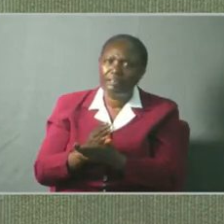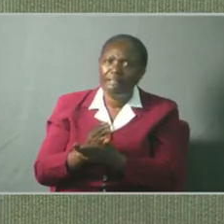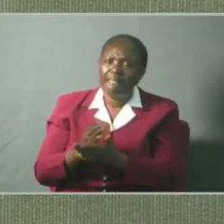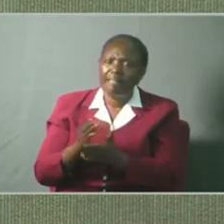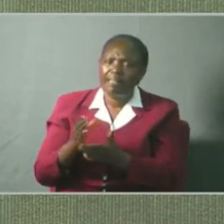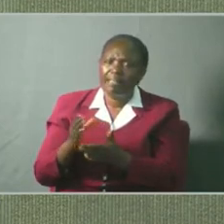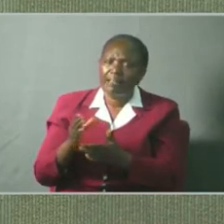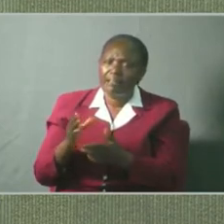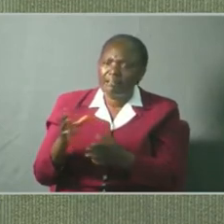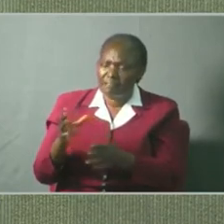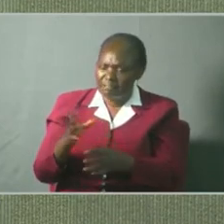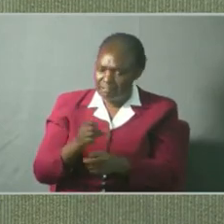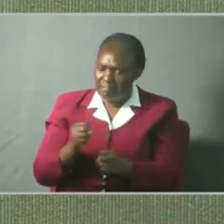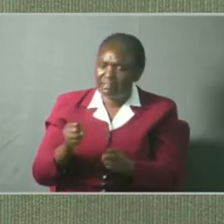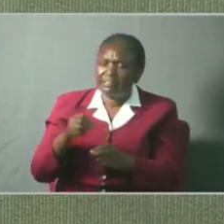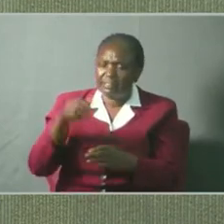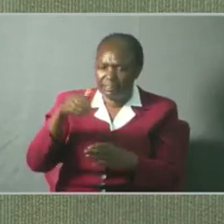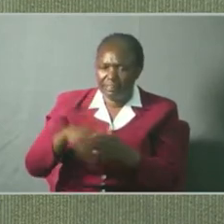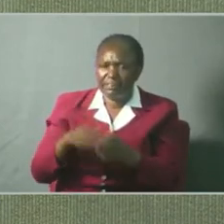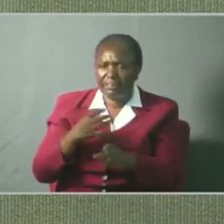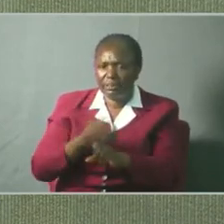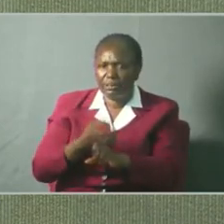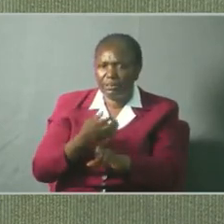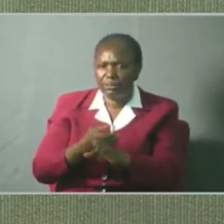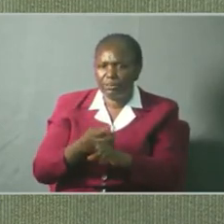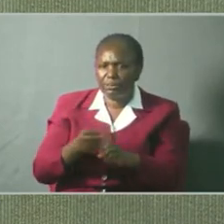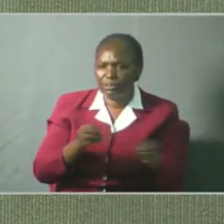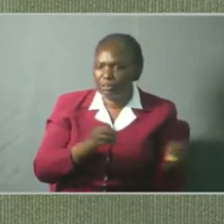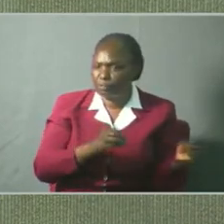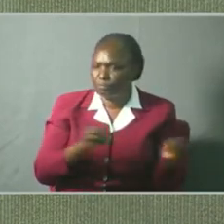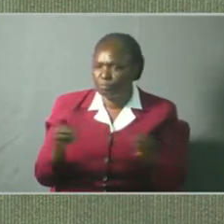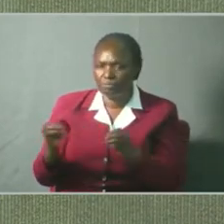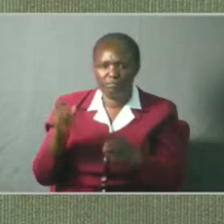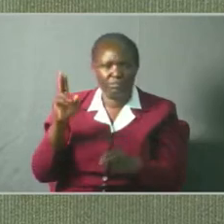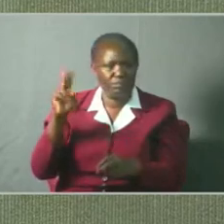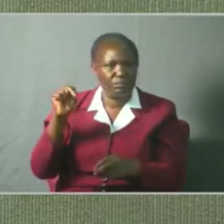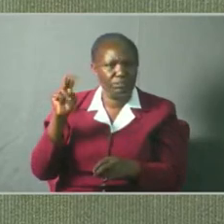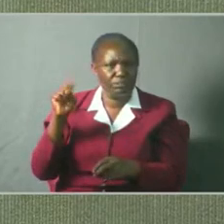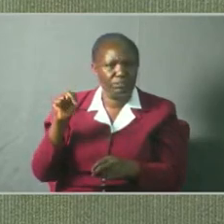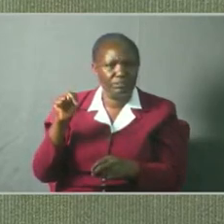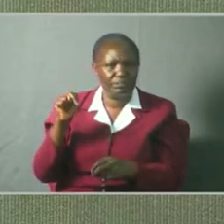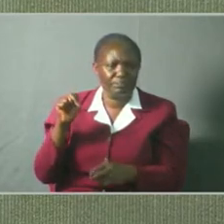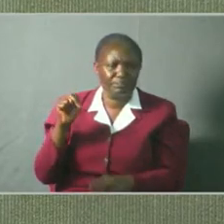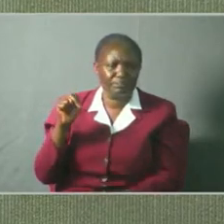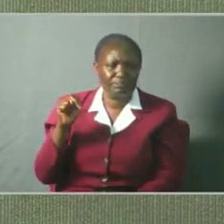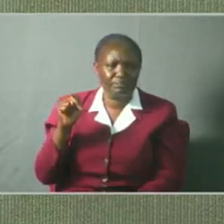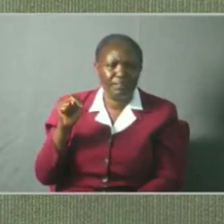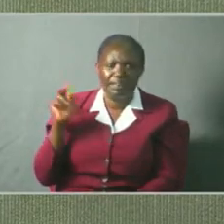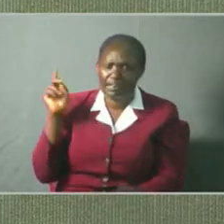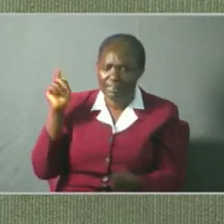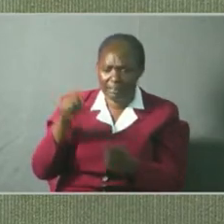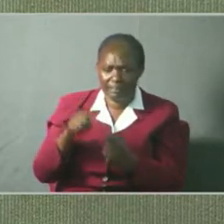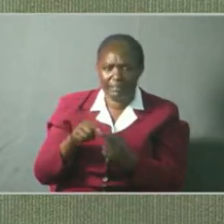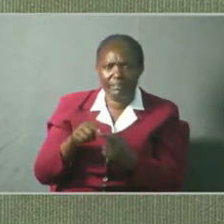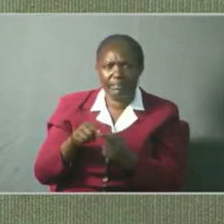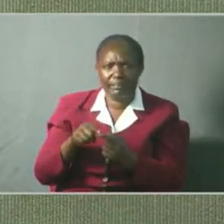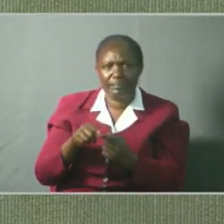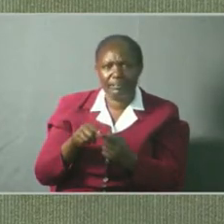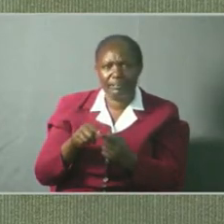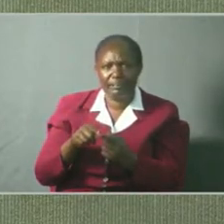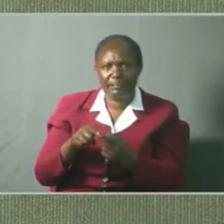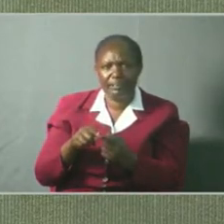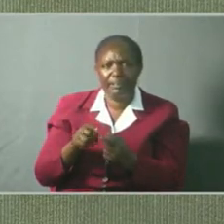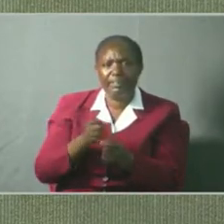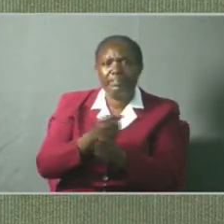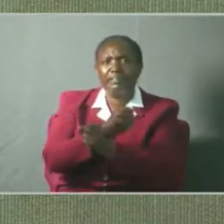rock that cannot move, grounded firm and deep in the Lord's, in the